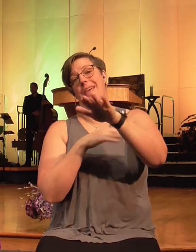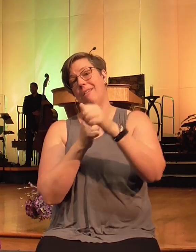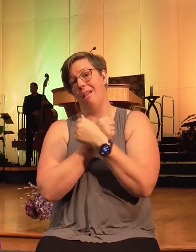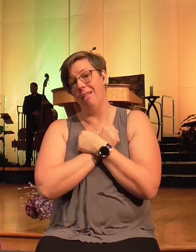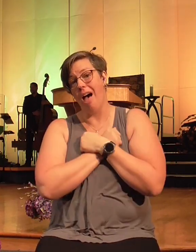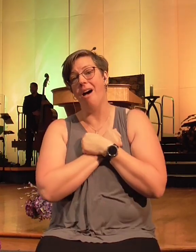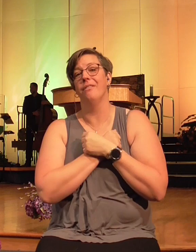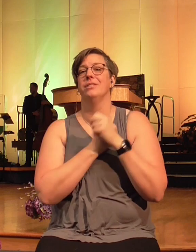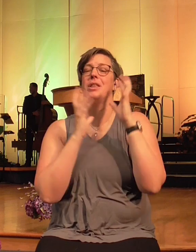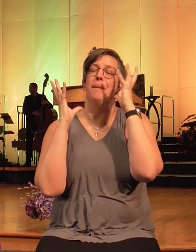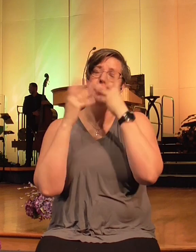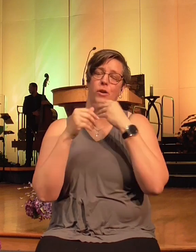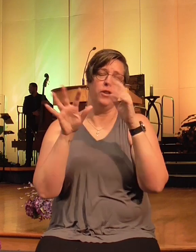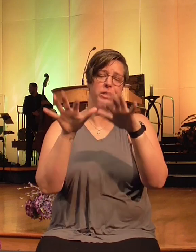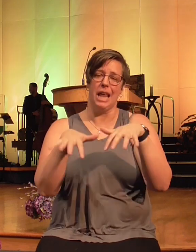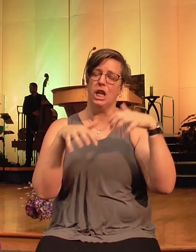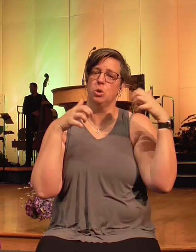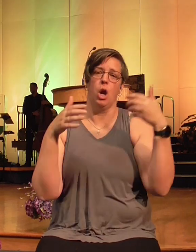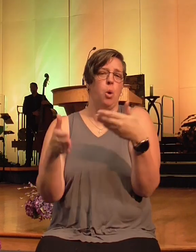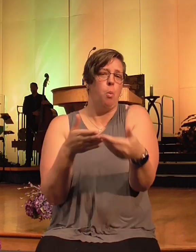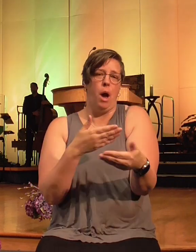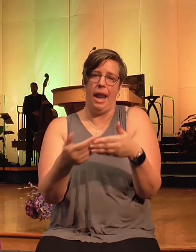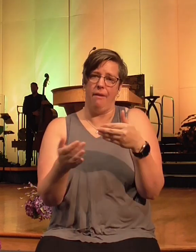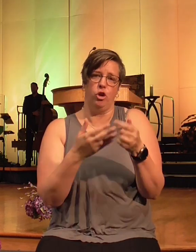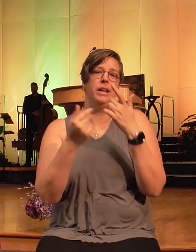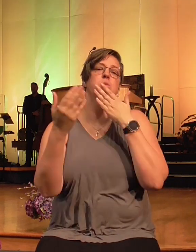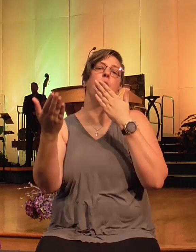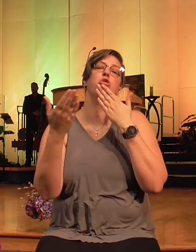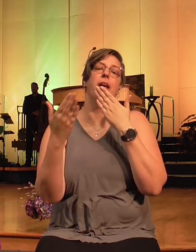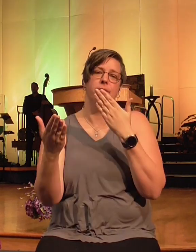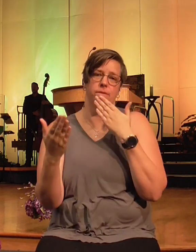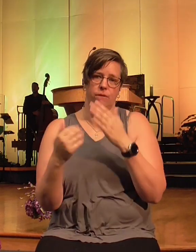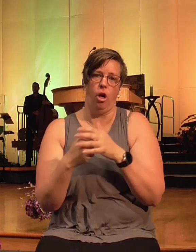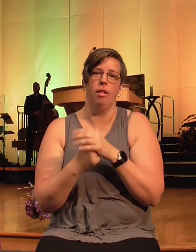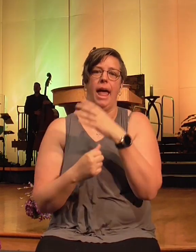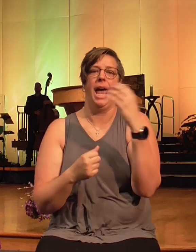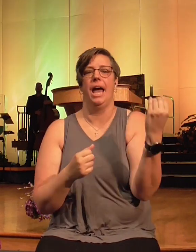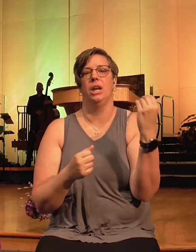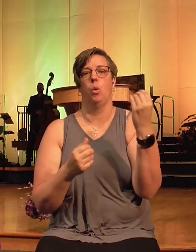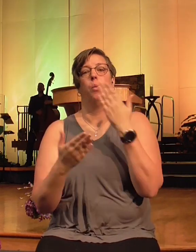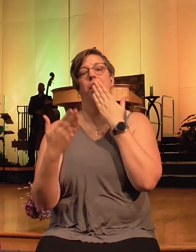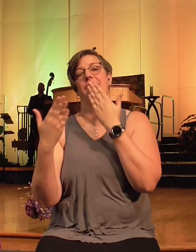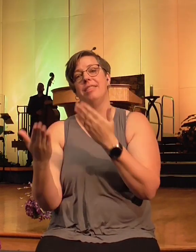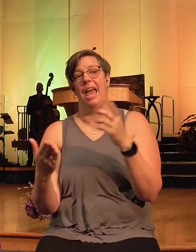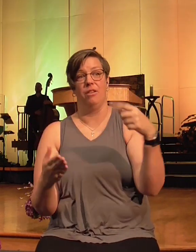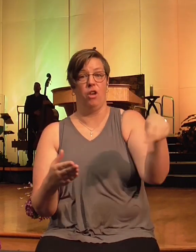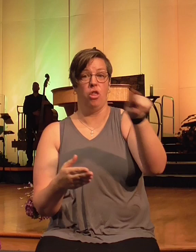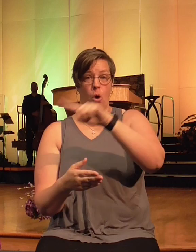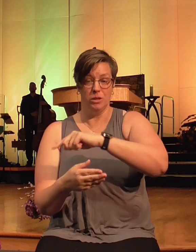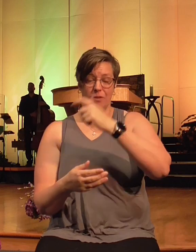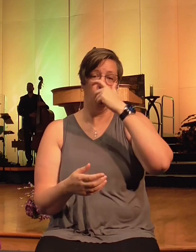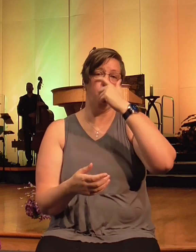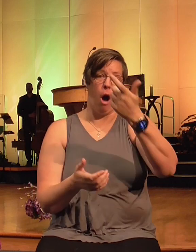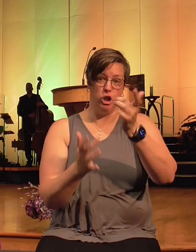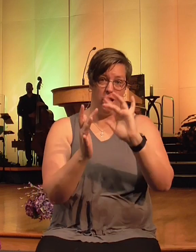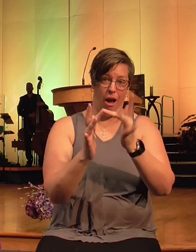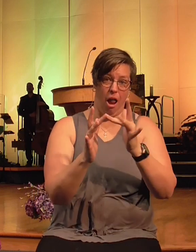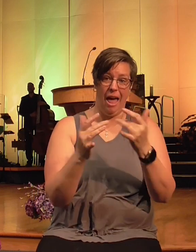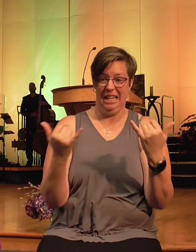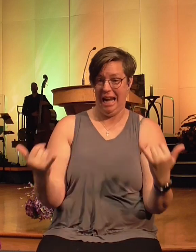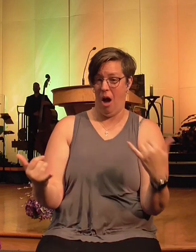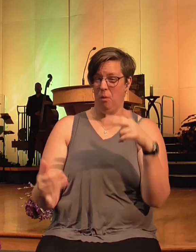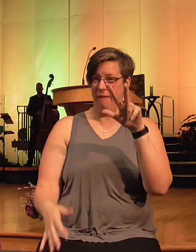beautiful sanctuary. Whatever it is, we're grateful for it and we give thanks for it. And we thank those of you who are watching online. Right now we